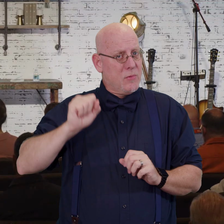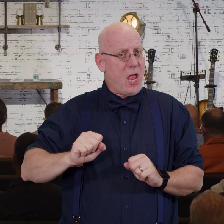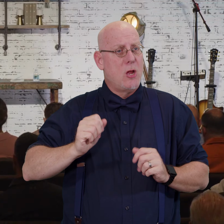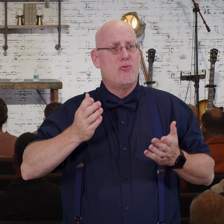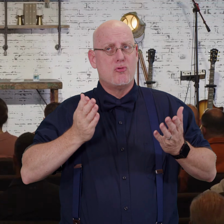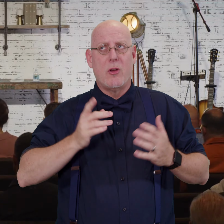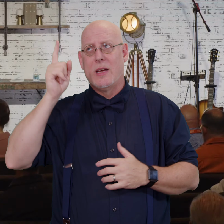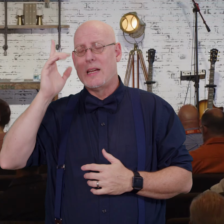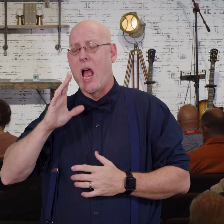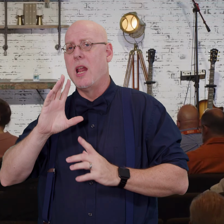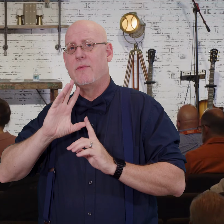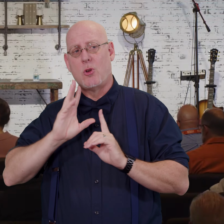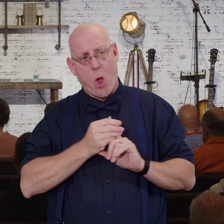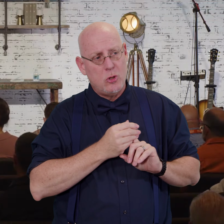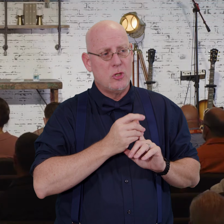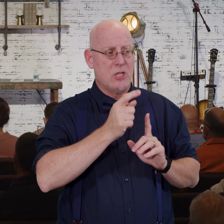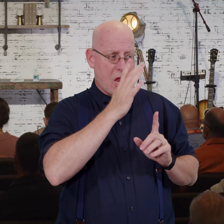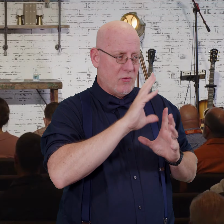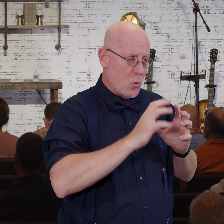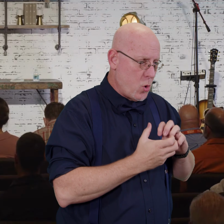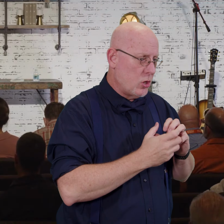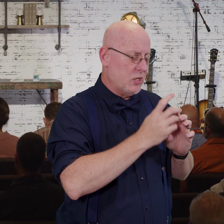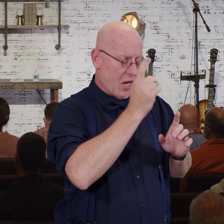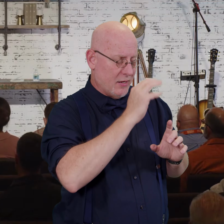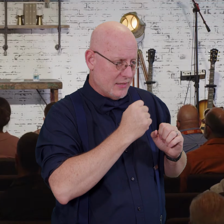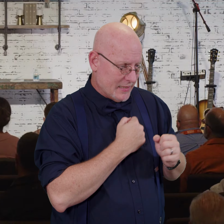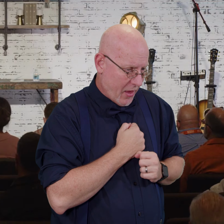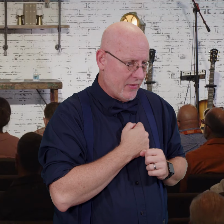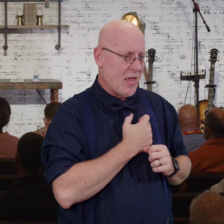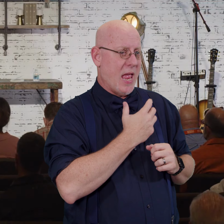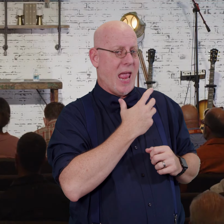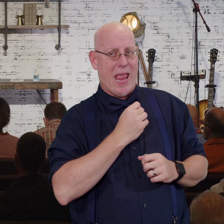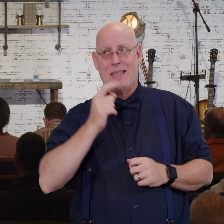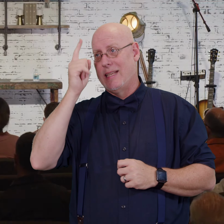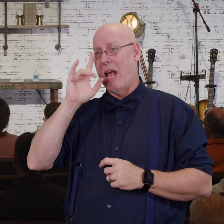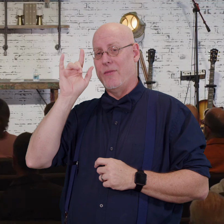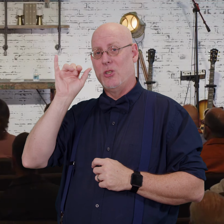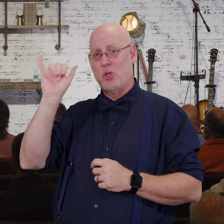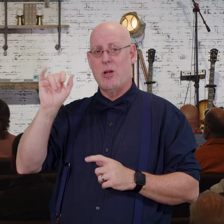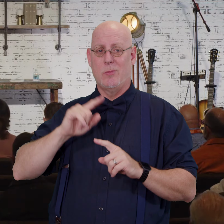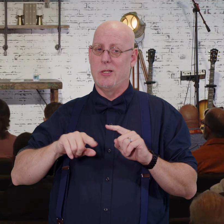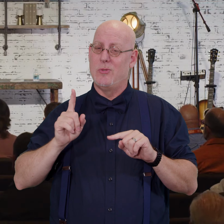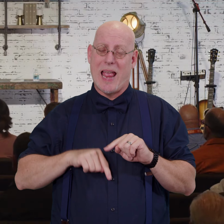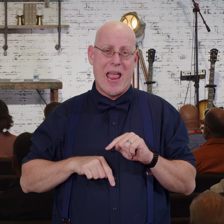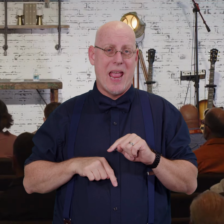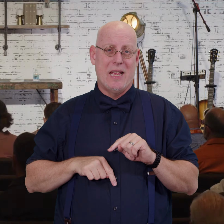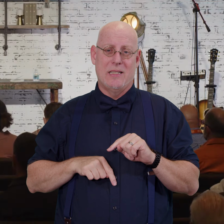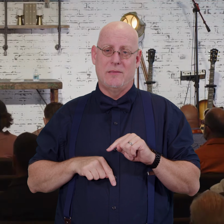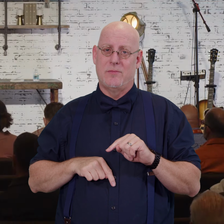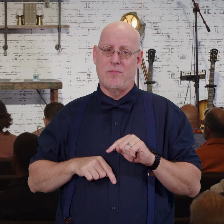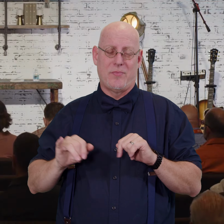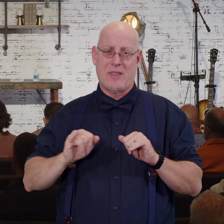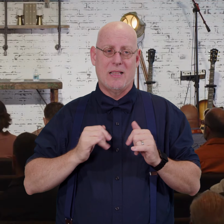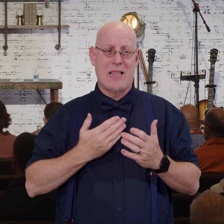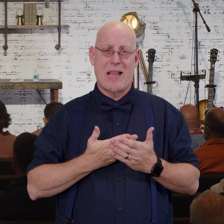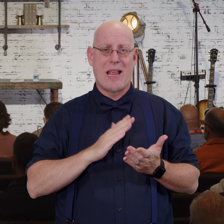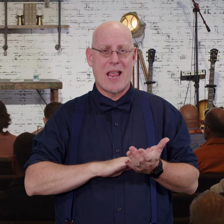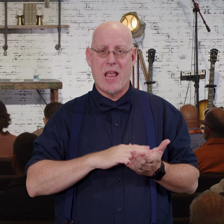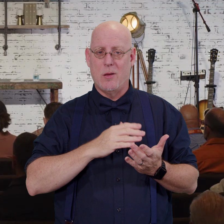can serve the God of culture and the God of this world, the God of self, and the God of eternity, but you can't. You're like a cake